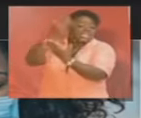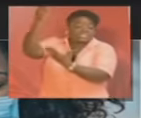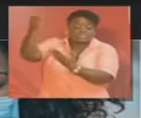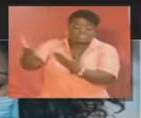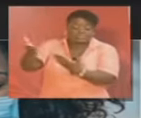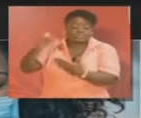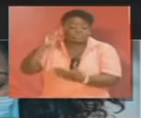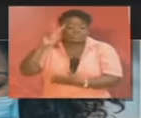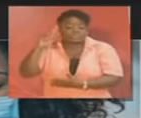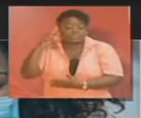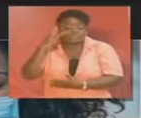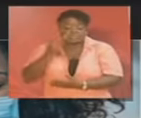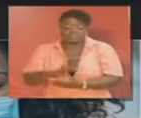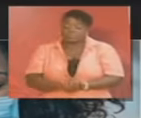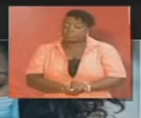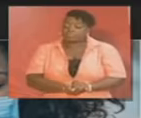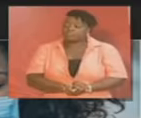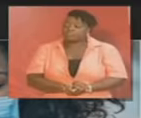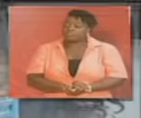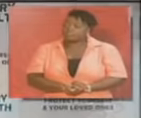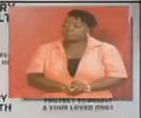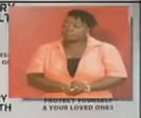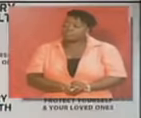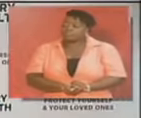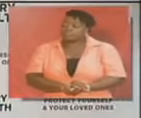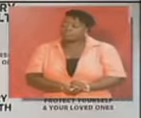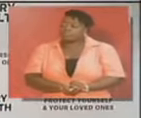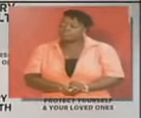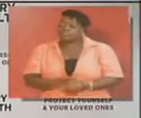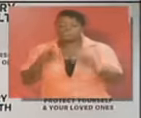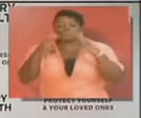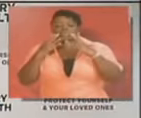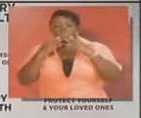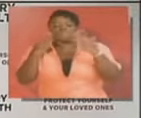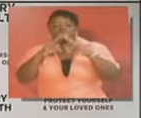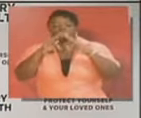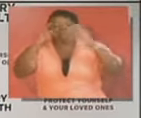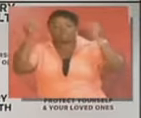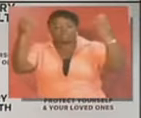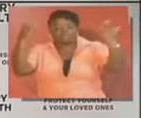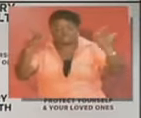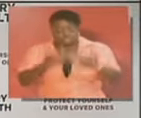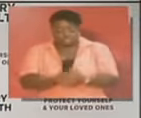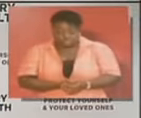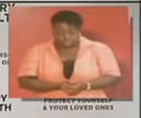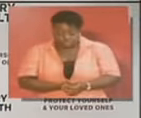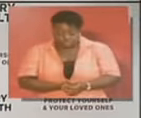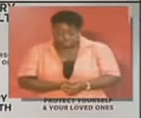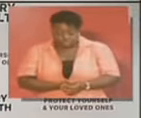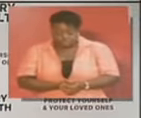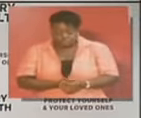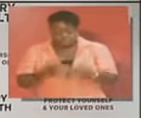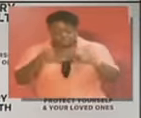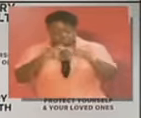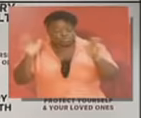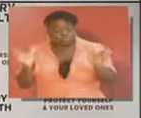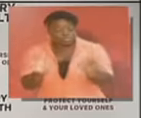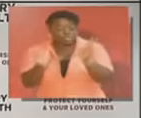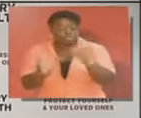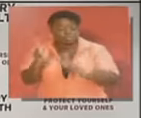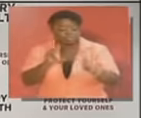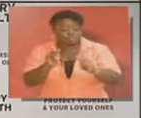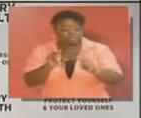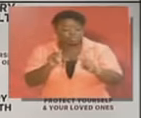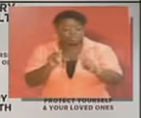will highlight those numbers. Thank you very much, Mr. Soyafat. And of course, we continue to encourage persons